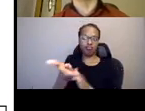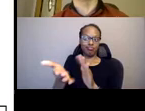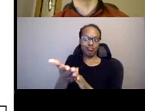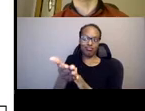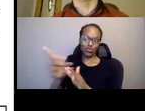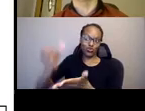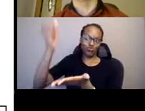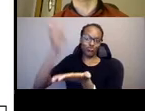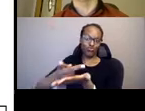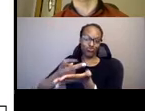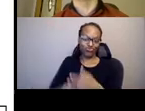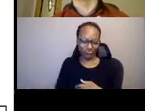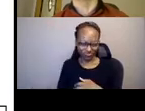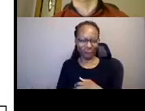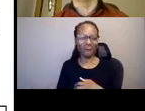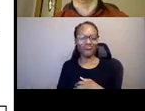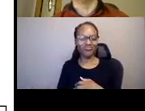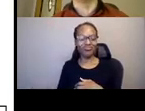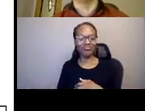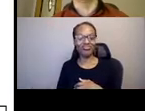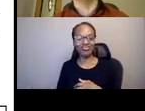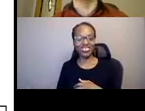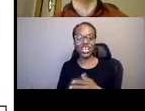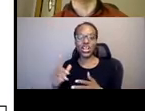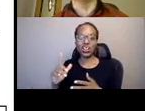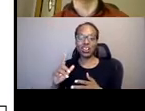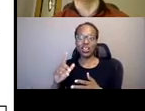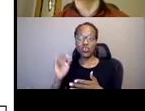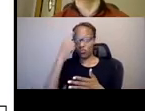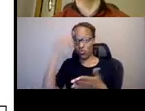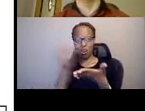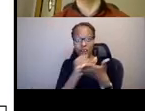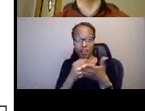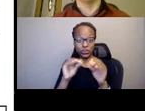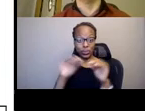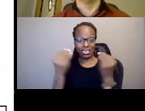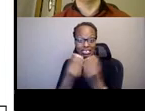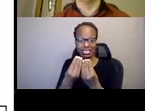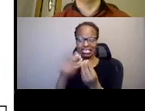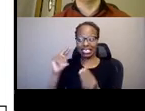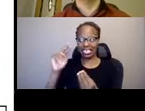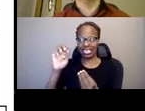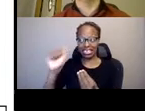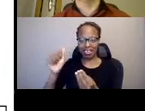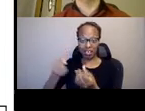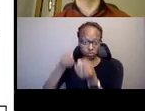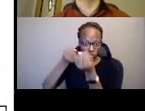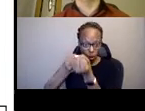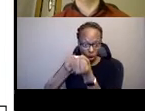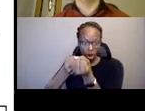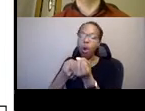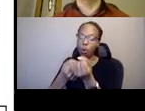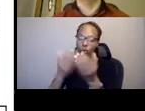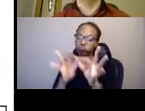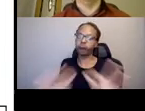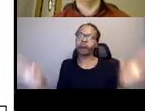really the most important step for an arts organization, which I believe is true. And for